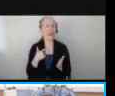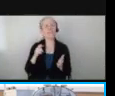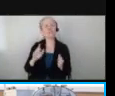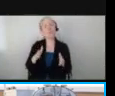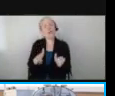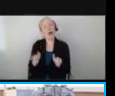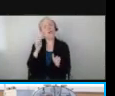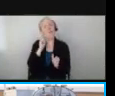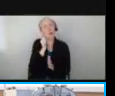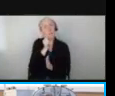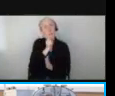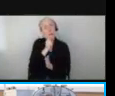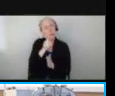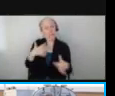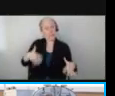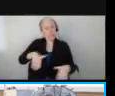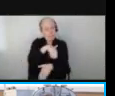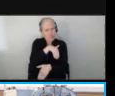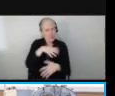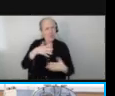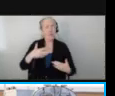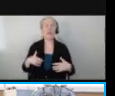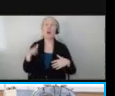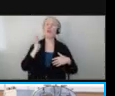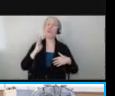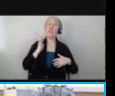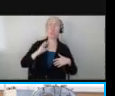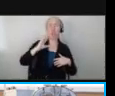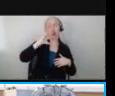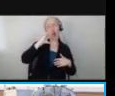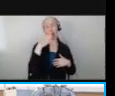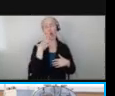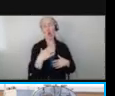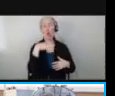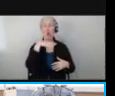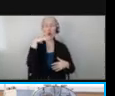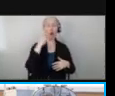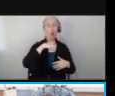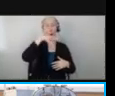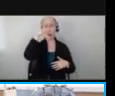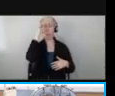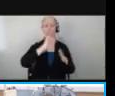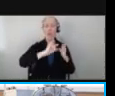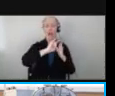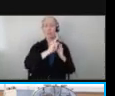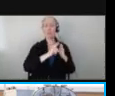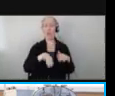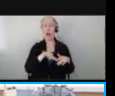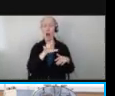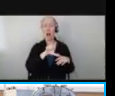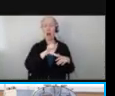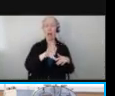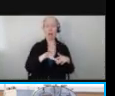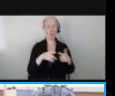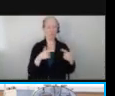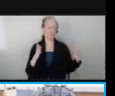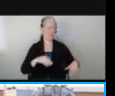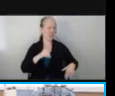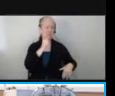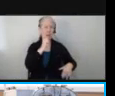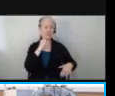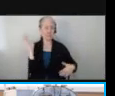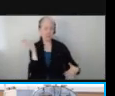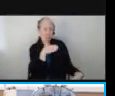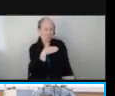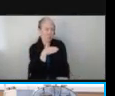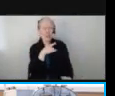of the good old boys astronauts club, it's like, we don't need privacy. We're close. We can just tough it out. But when you start saying